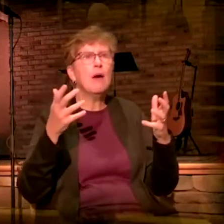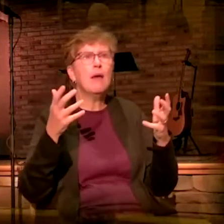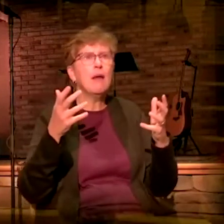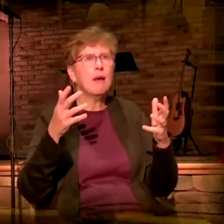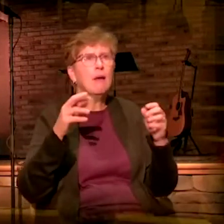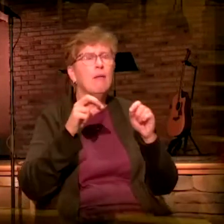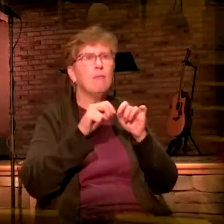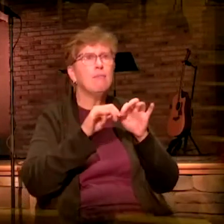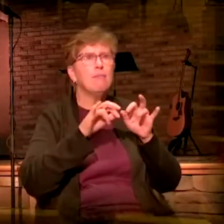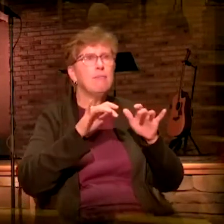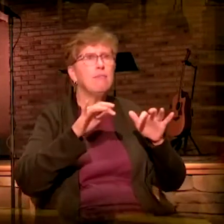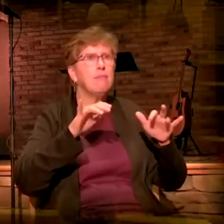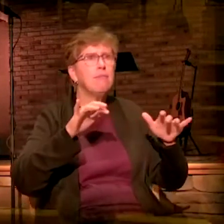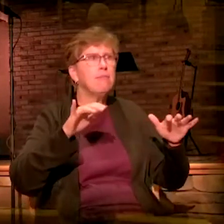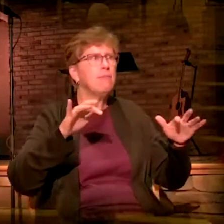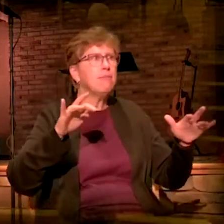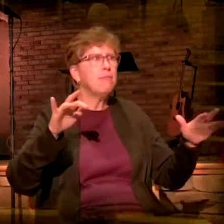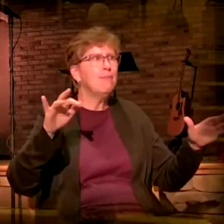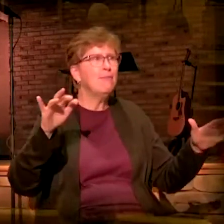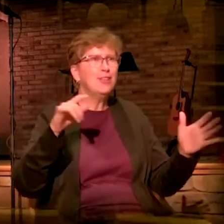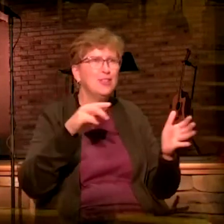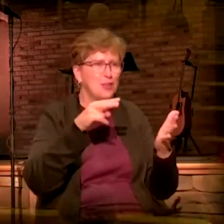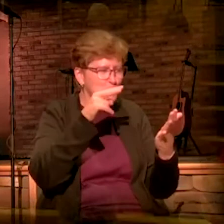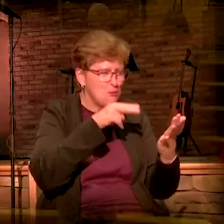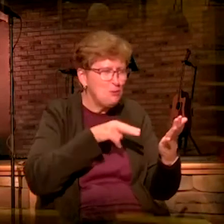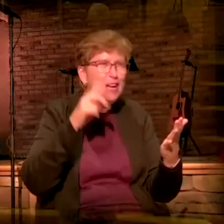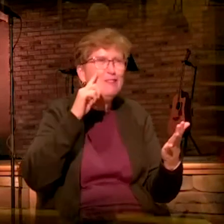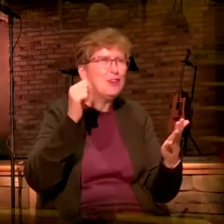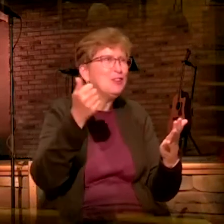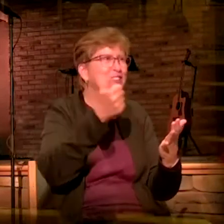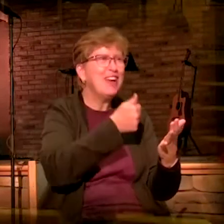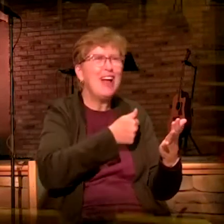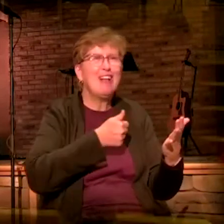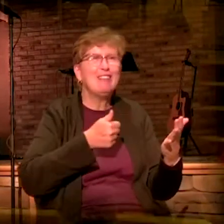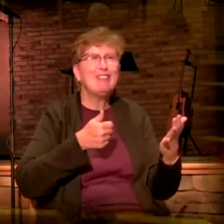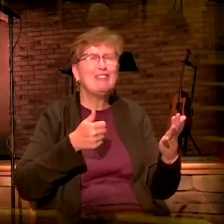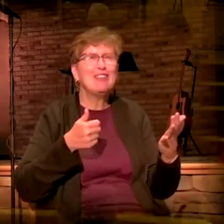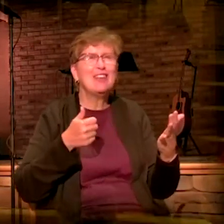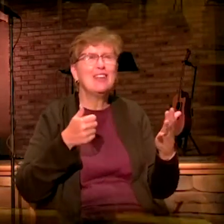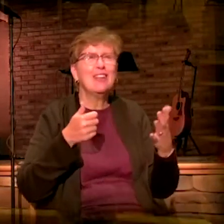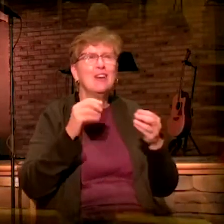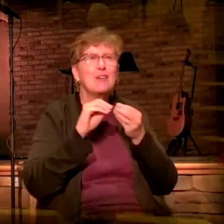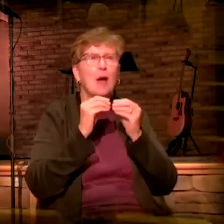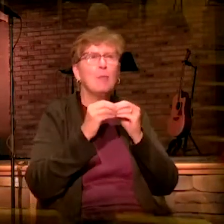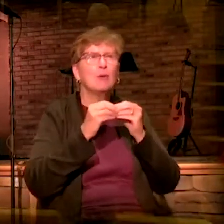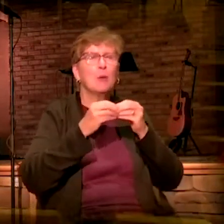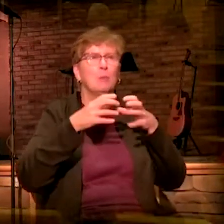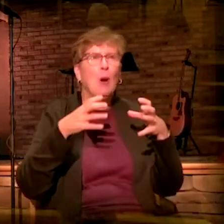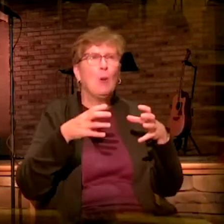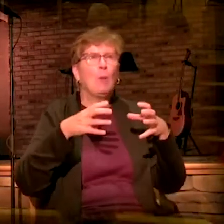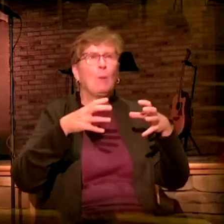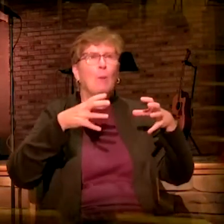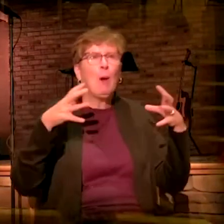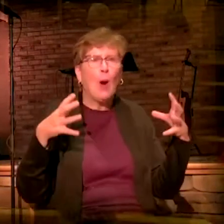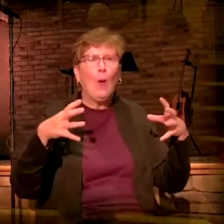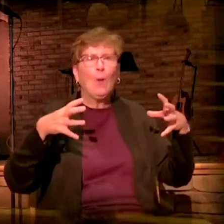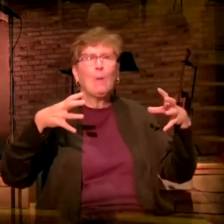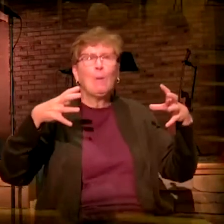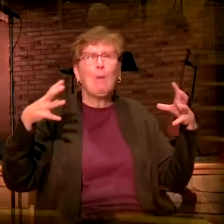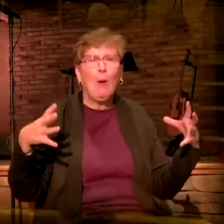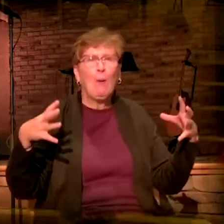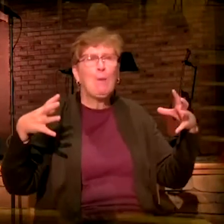happening. Check it out. Yeah, they grew numerically, and the growth is absolutely